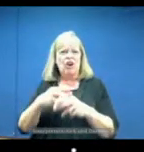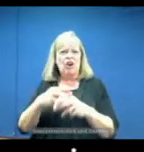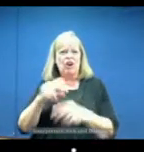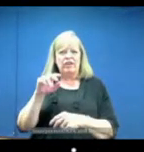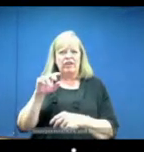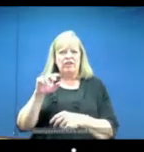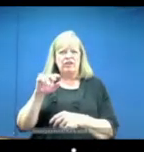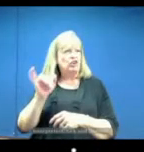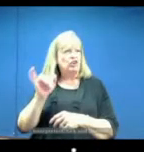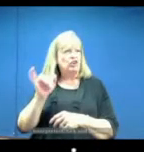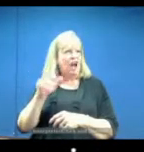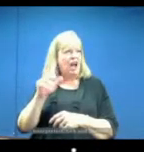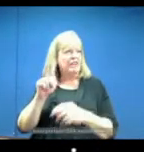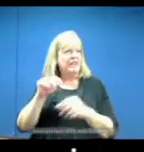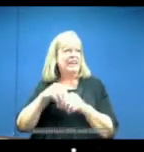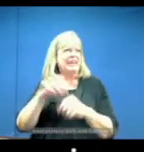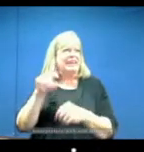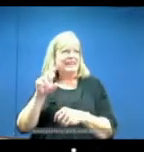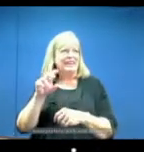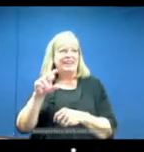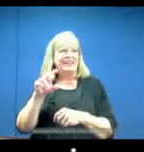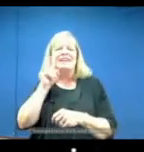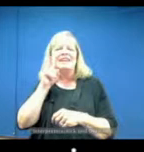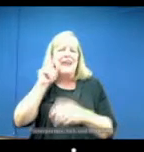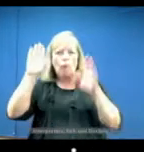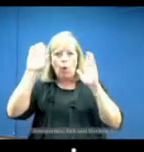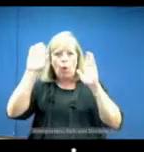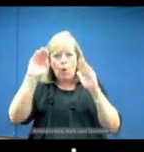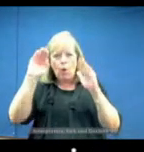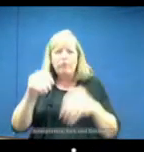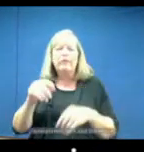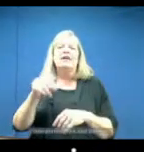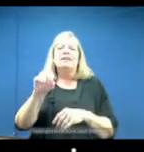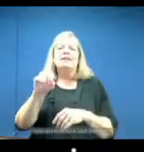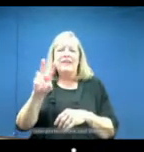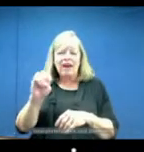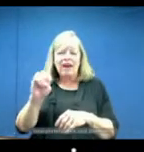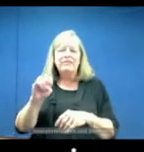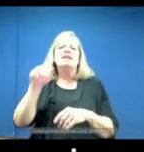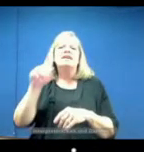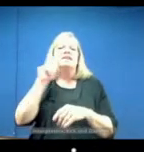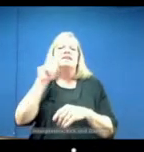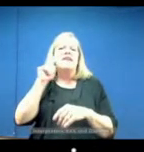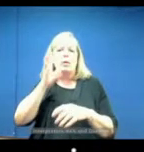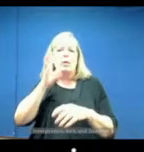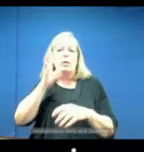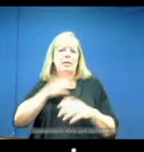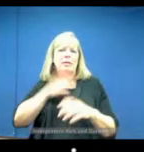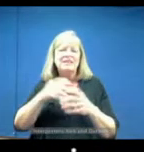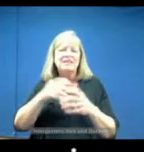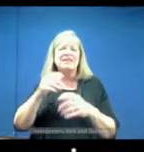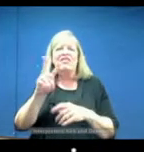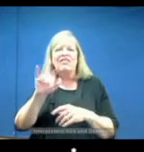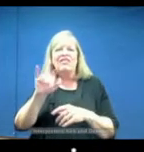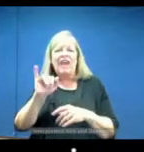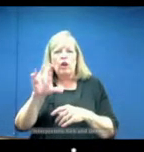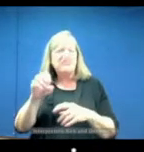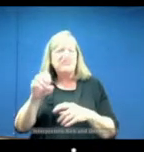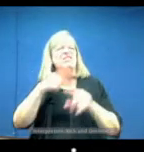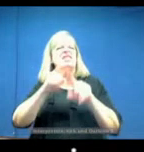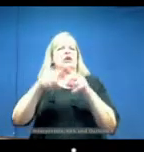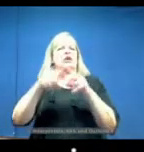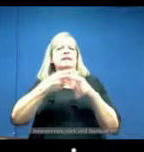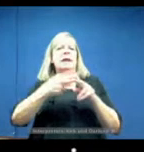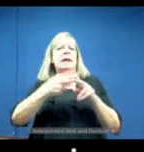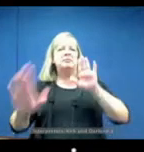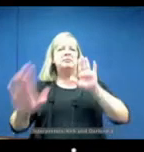Dove. There's Deaf Women Against Domestic Violence of Wisconsin. There are a variety of different names of them, and some